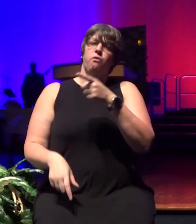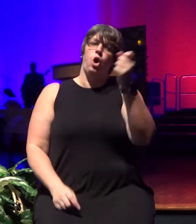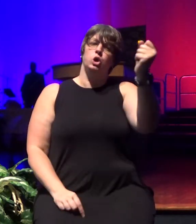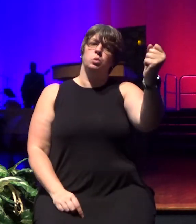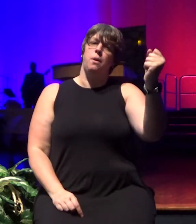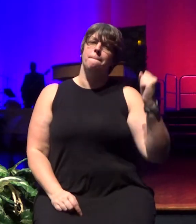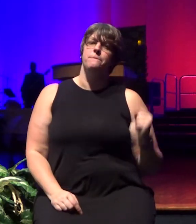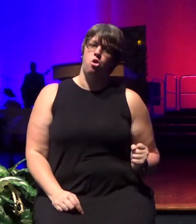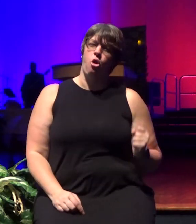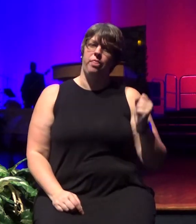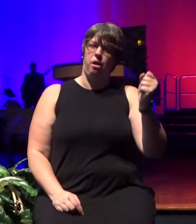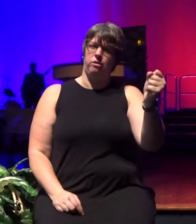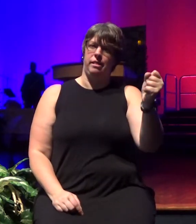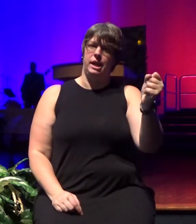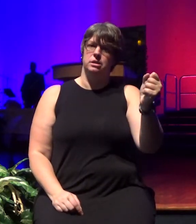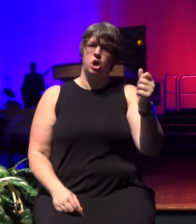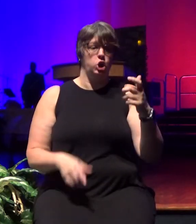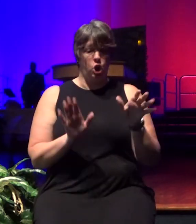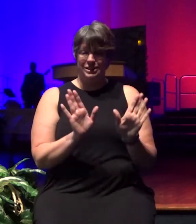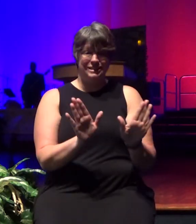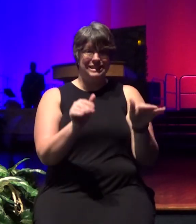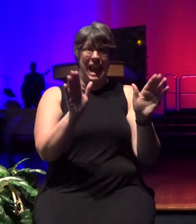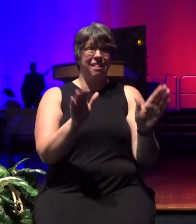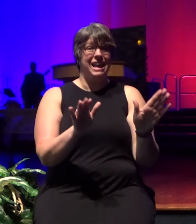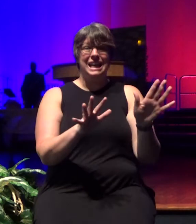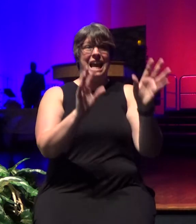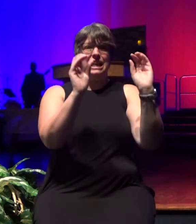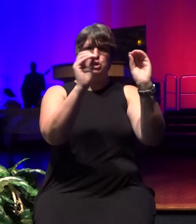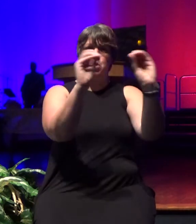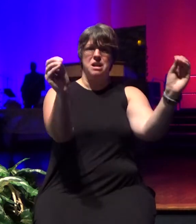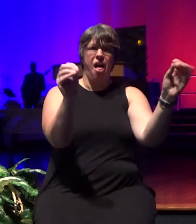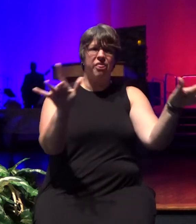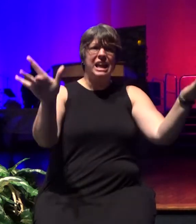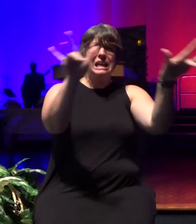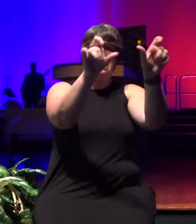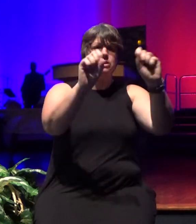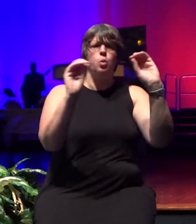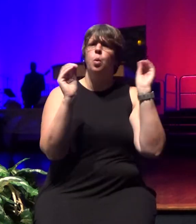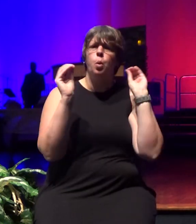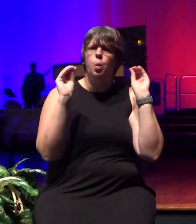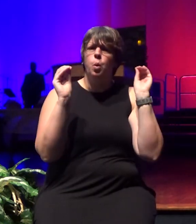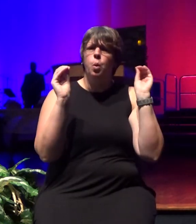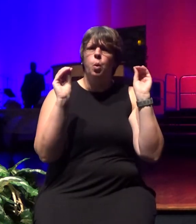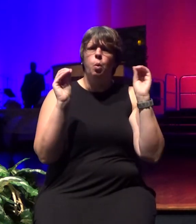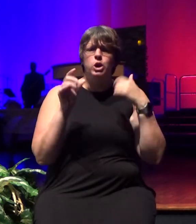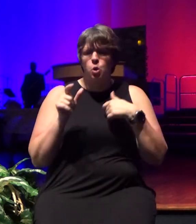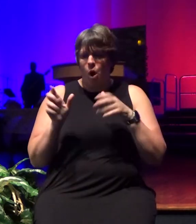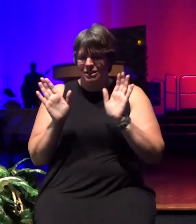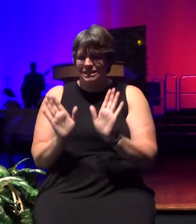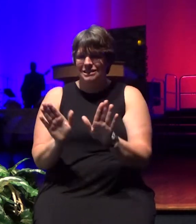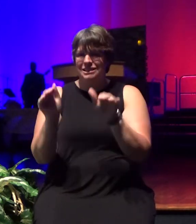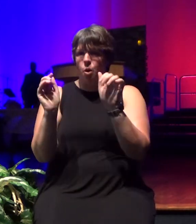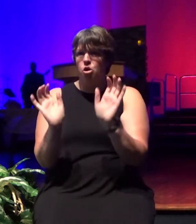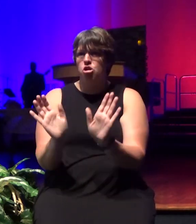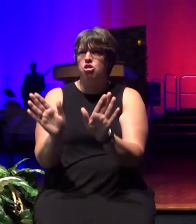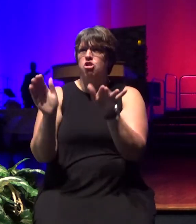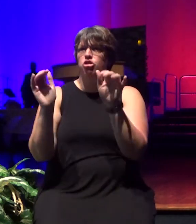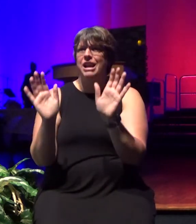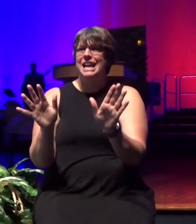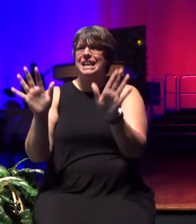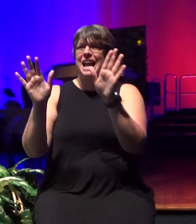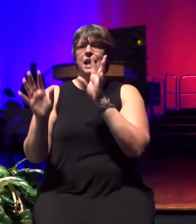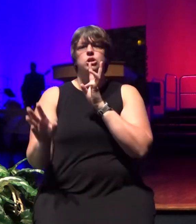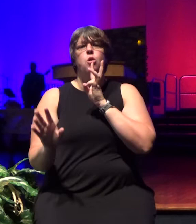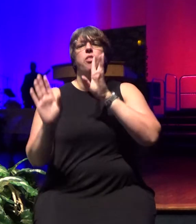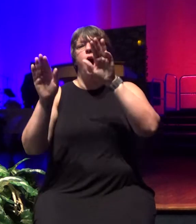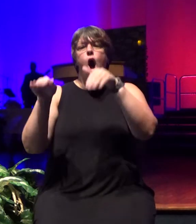ever whispering to us of the spiritual powers within us, the capacities, the qualities,